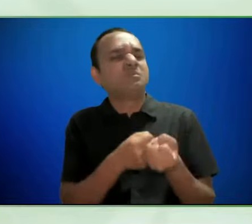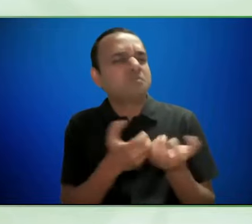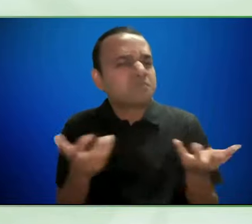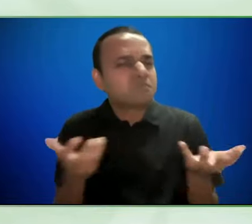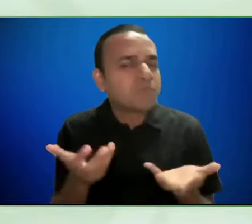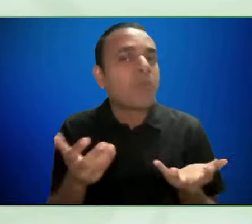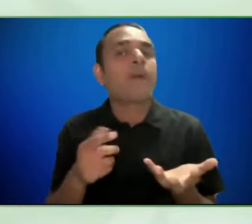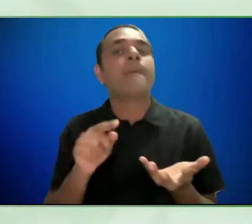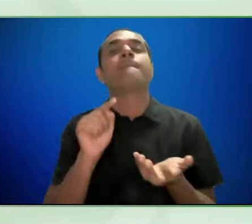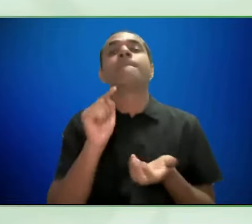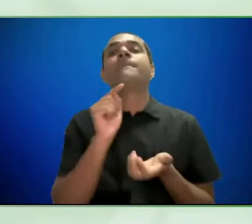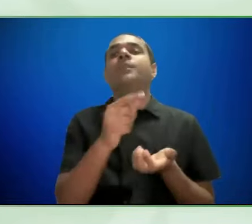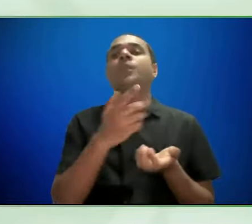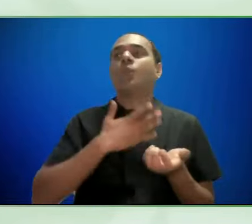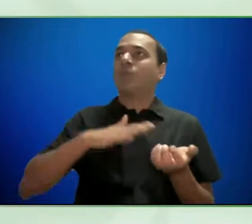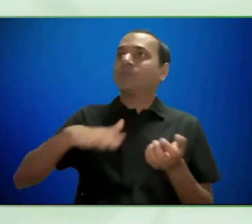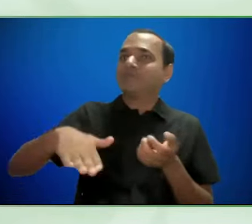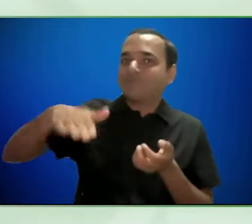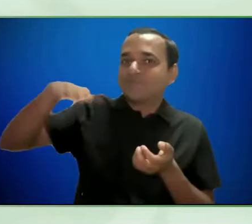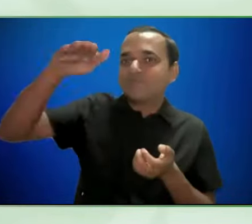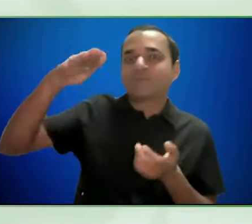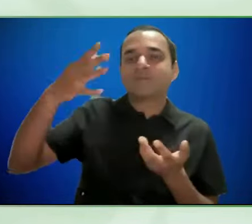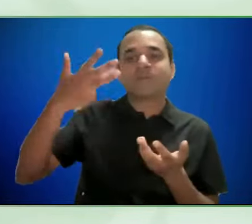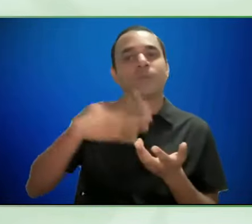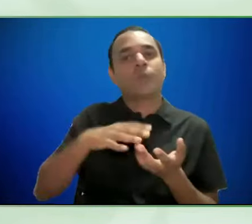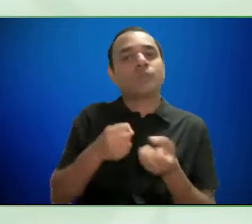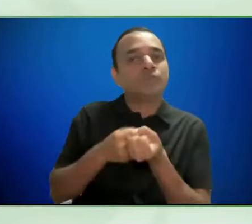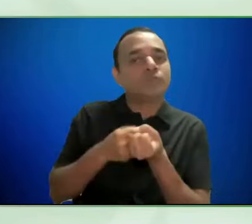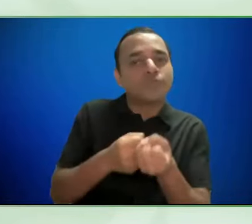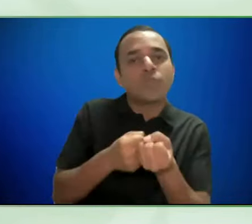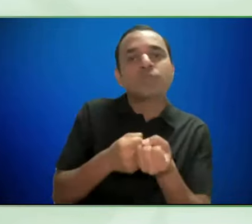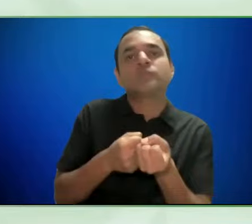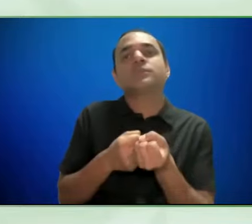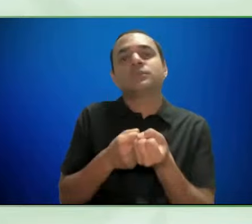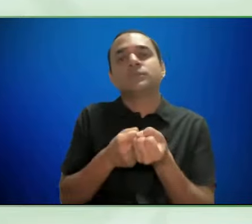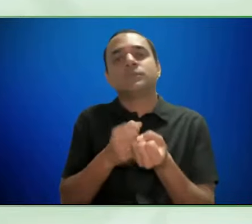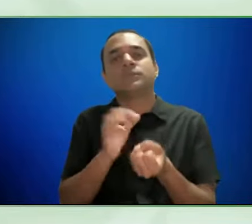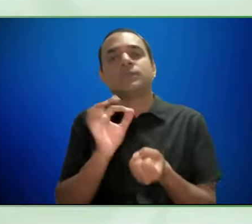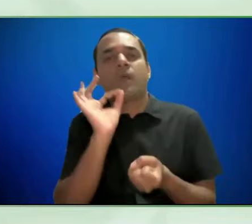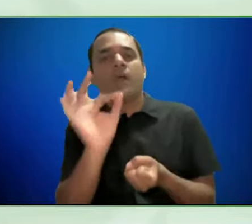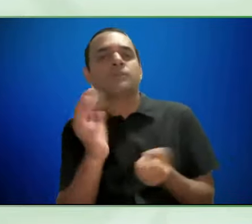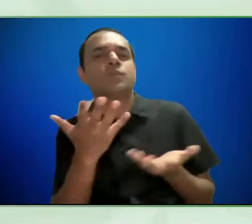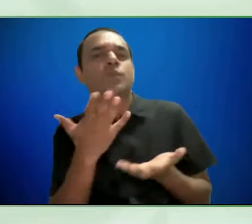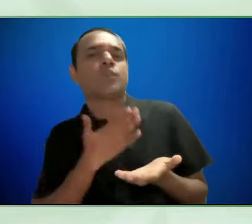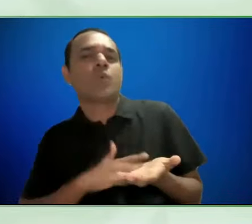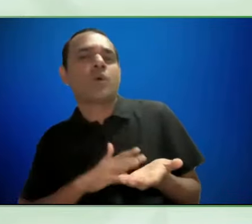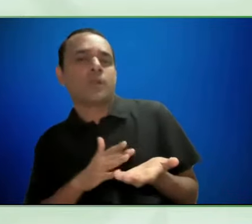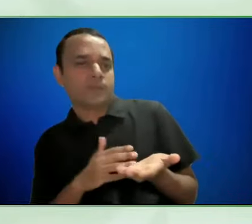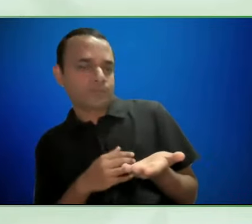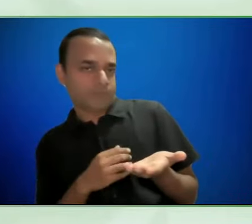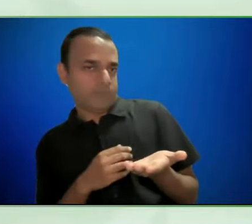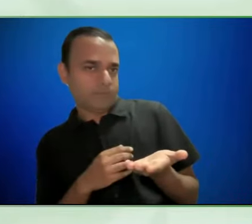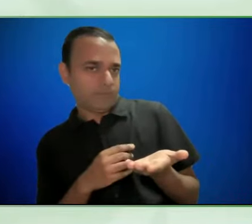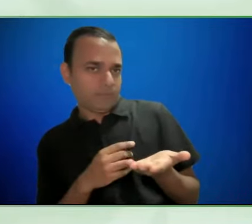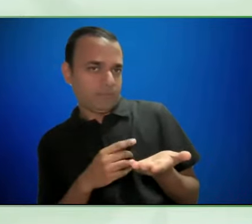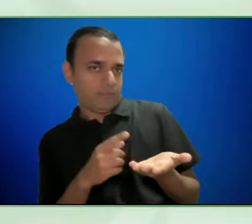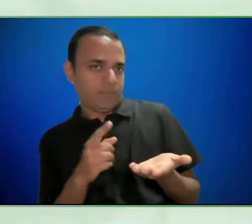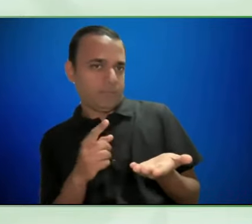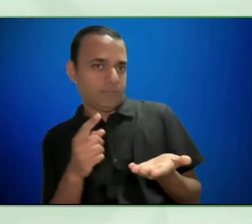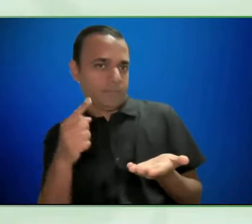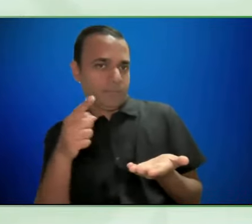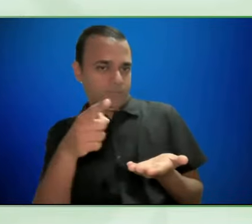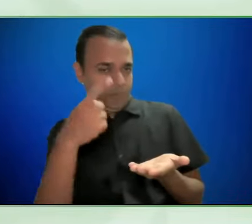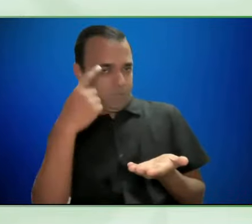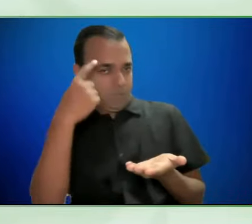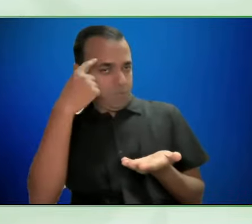I want to be the next David Attenborough. Traveling the world and learning about nature, nice sharing yes, all of that. Yes, yes. And I thought, well,